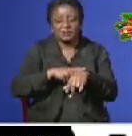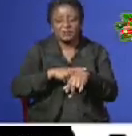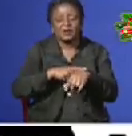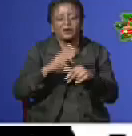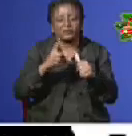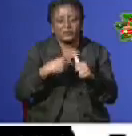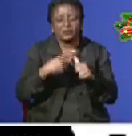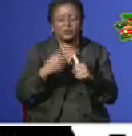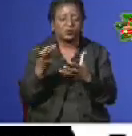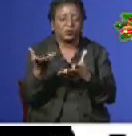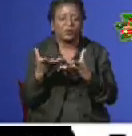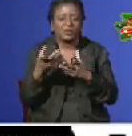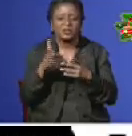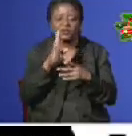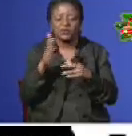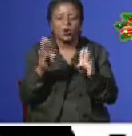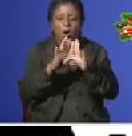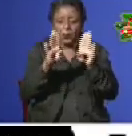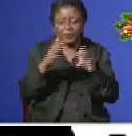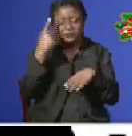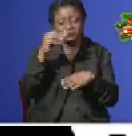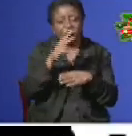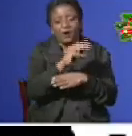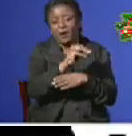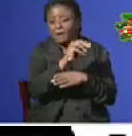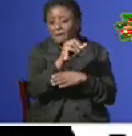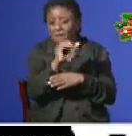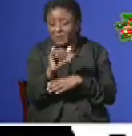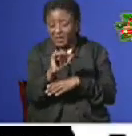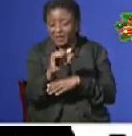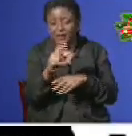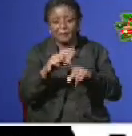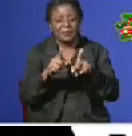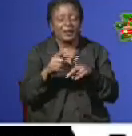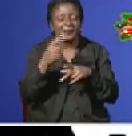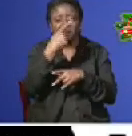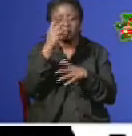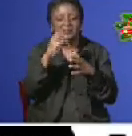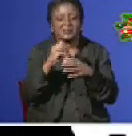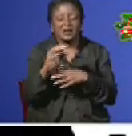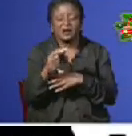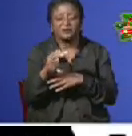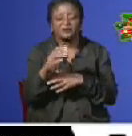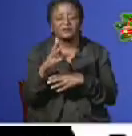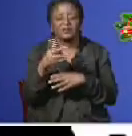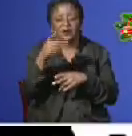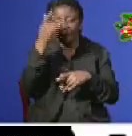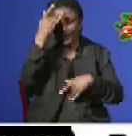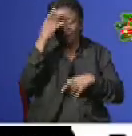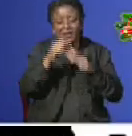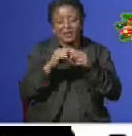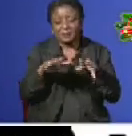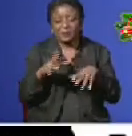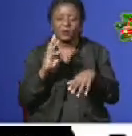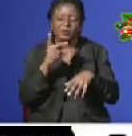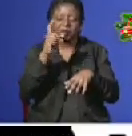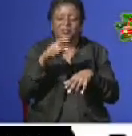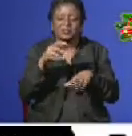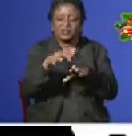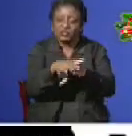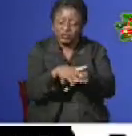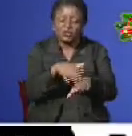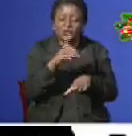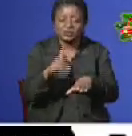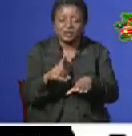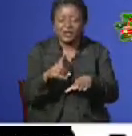open for May, and because of the pandemic, we had to slow down. Almost couldn't